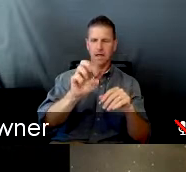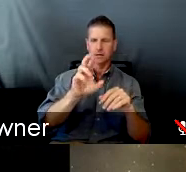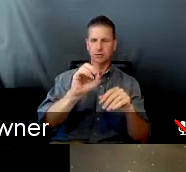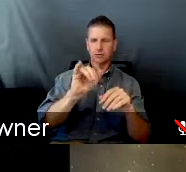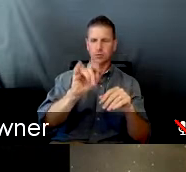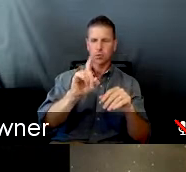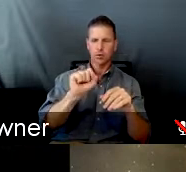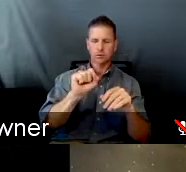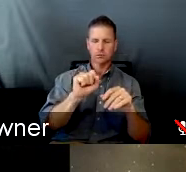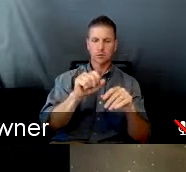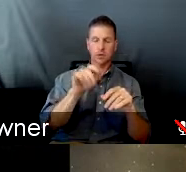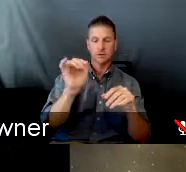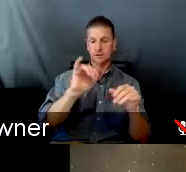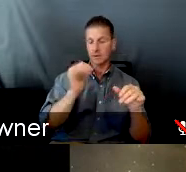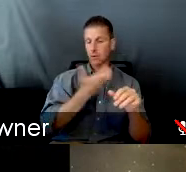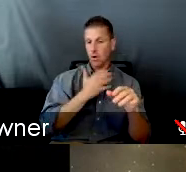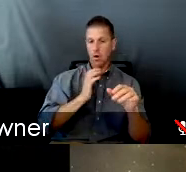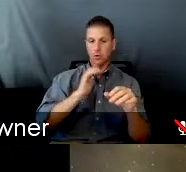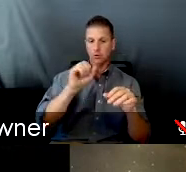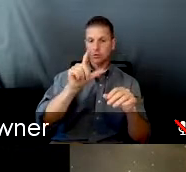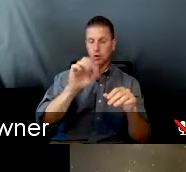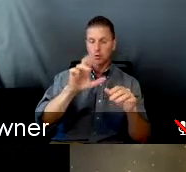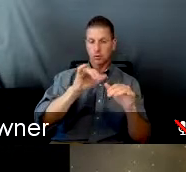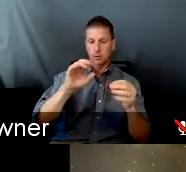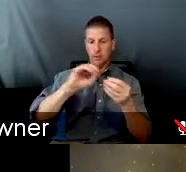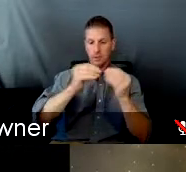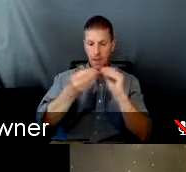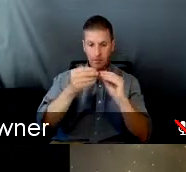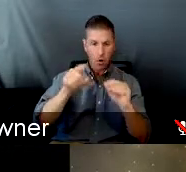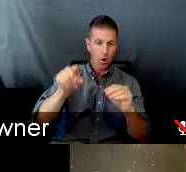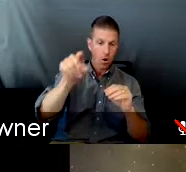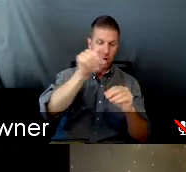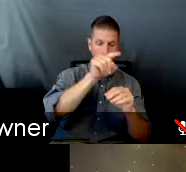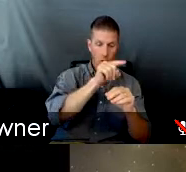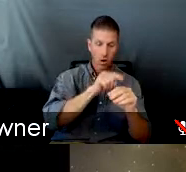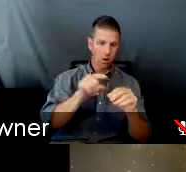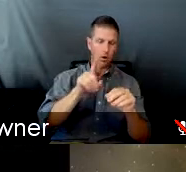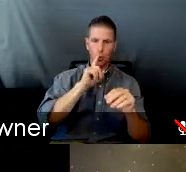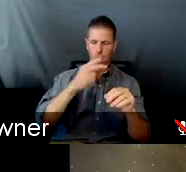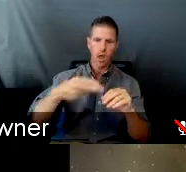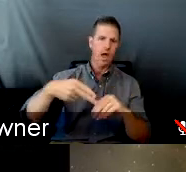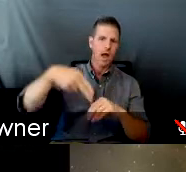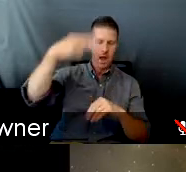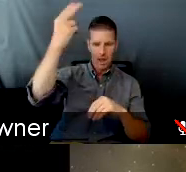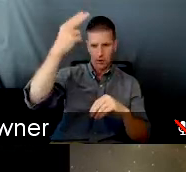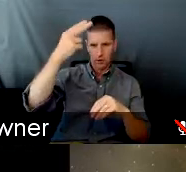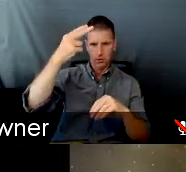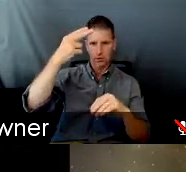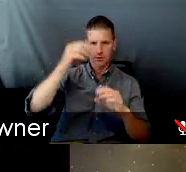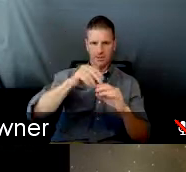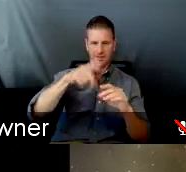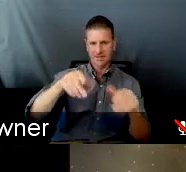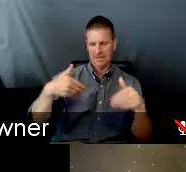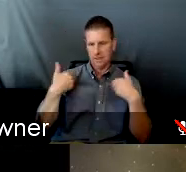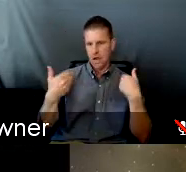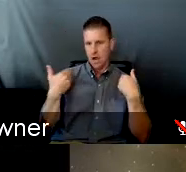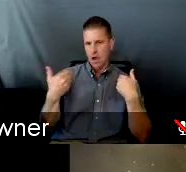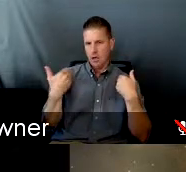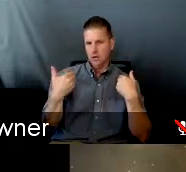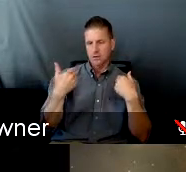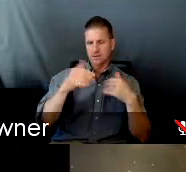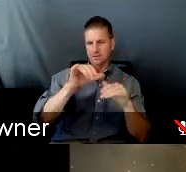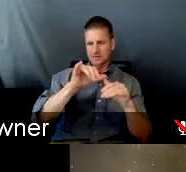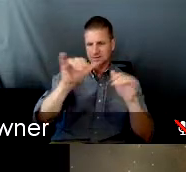system, the number of planetesimals, comets, and asteroids is much higher in these young exoplanetary